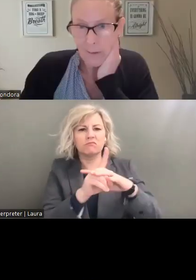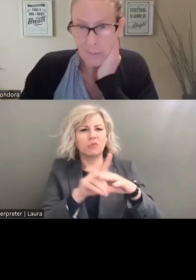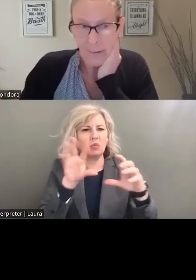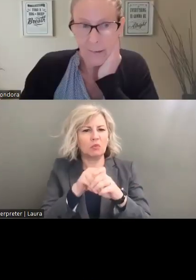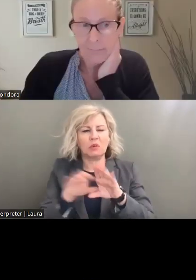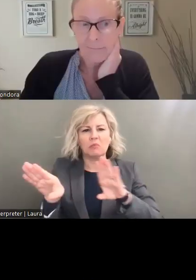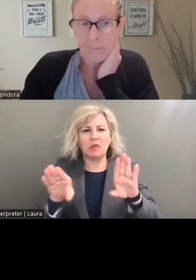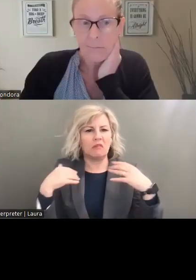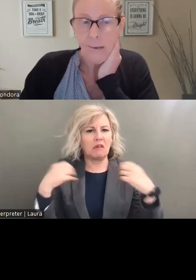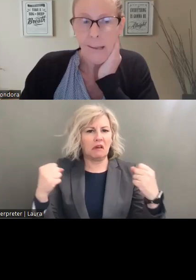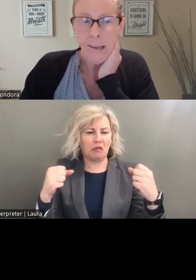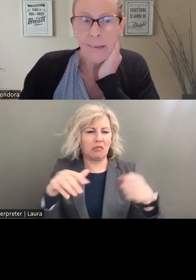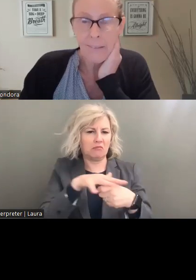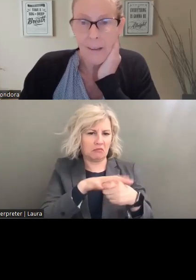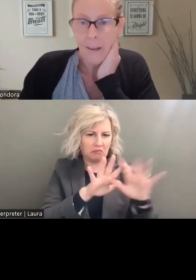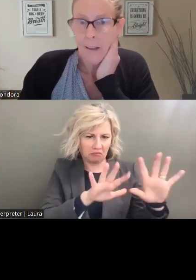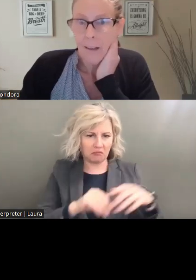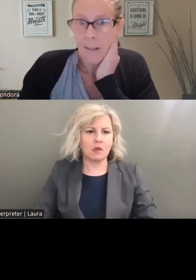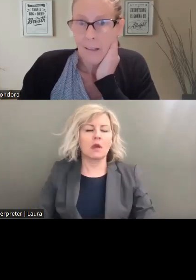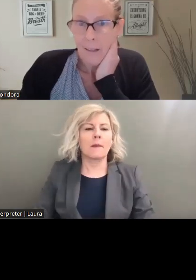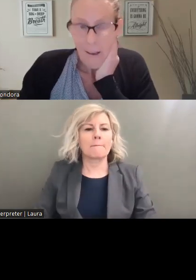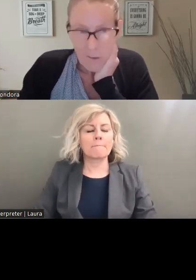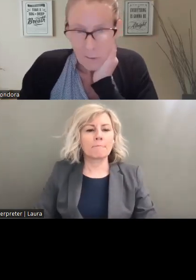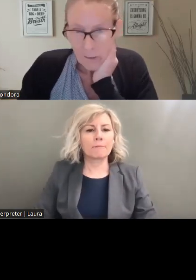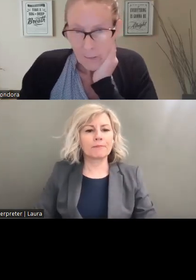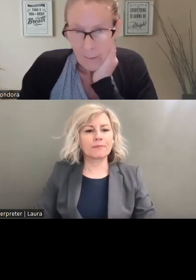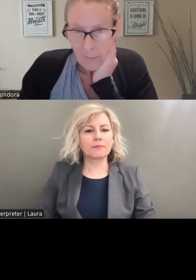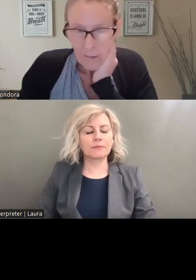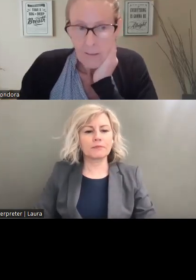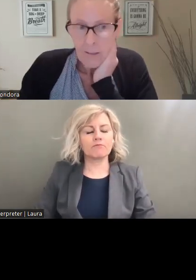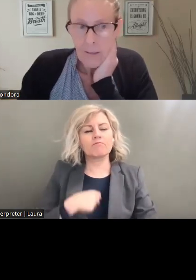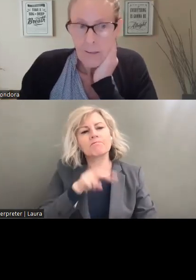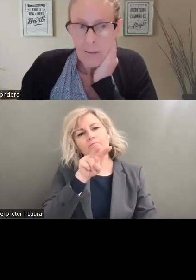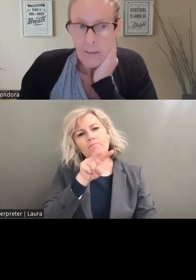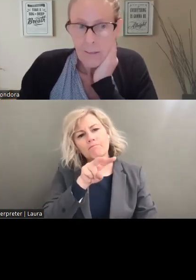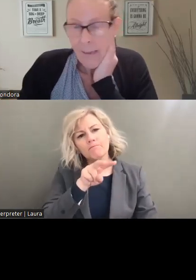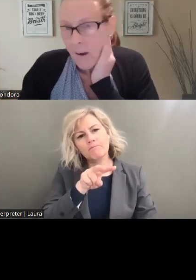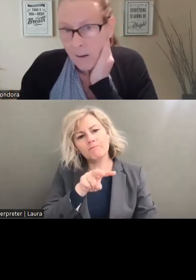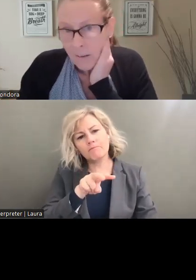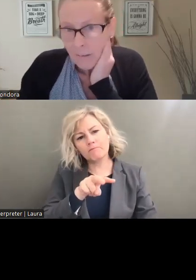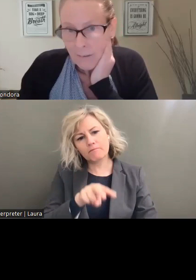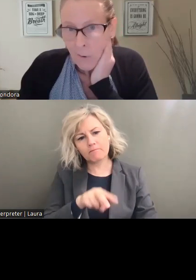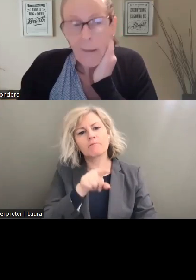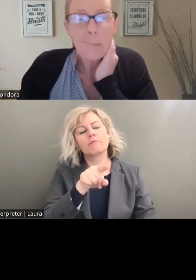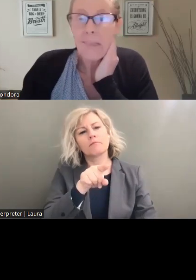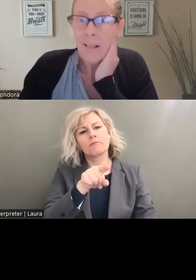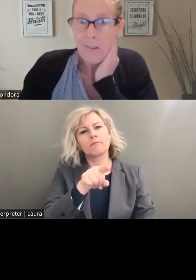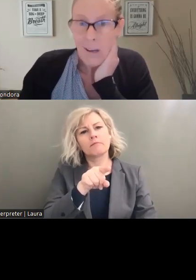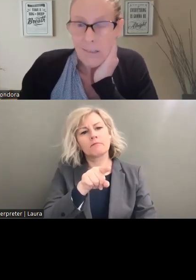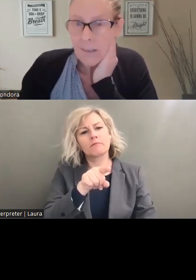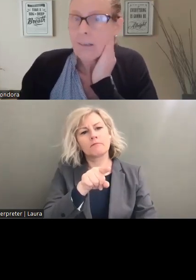health arena. And as you look at them, they are